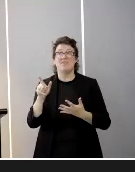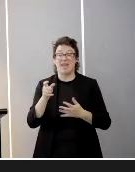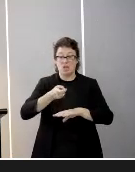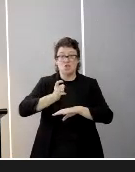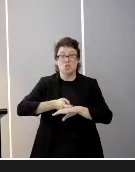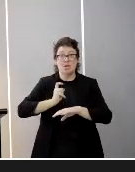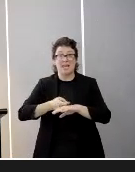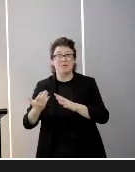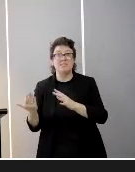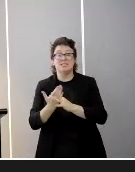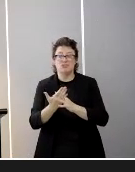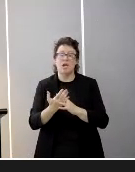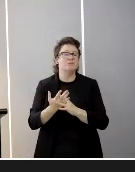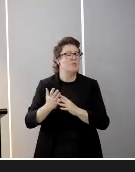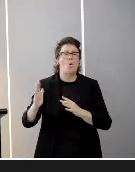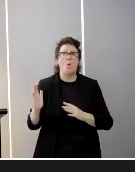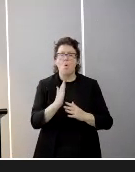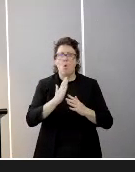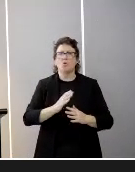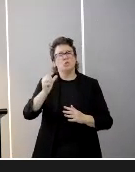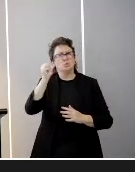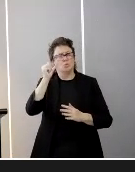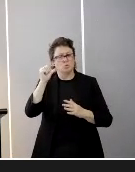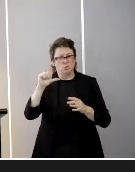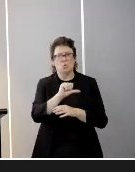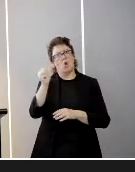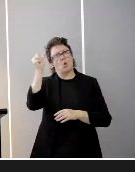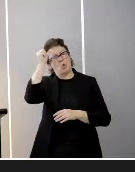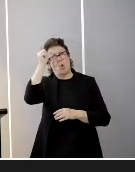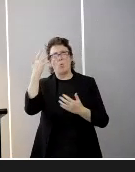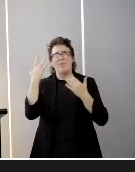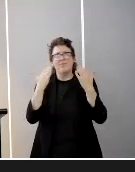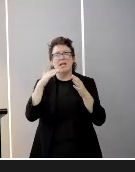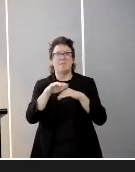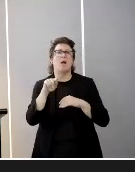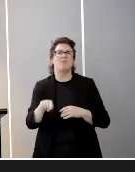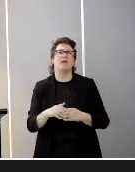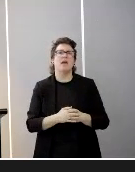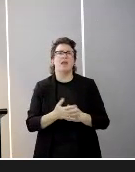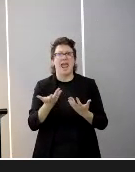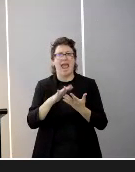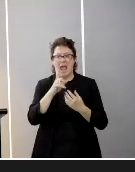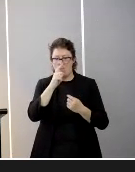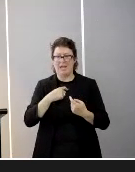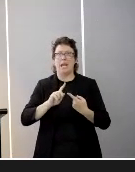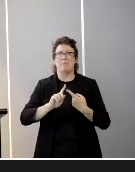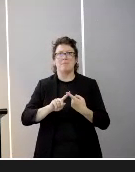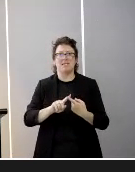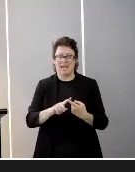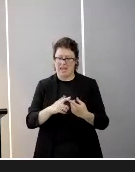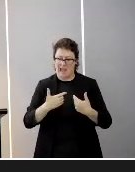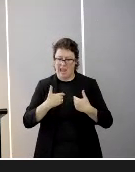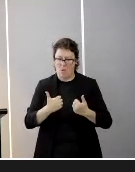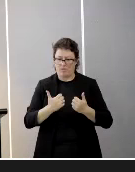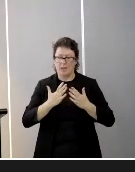that every human should really be thinking about. And there are ways that we can maintain a healthy body clock, which I'll talk about